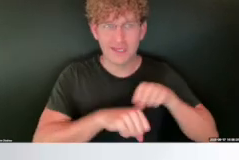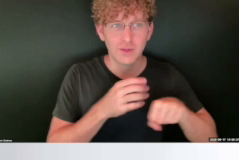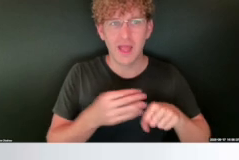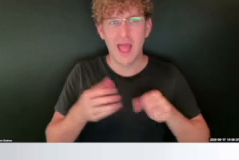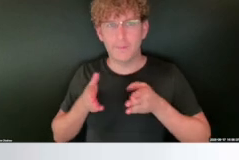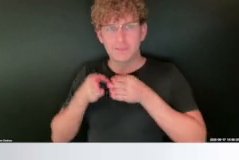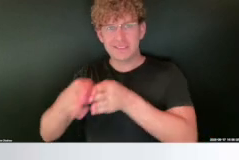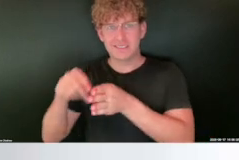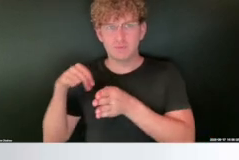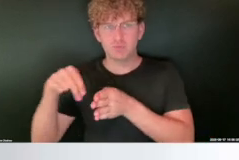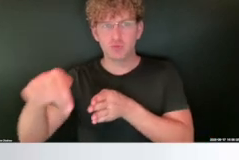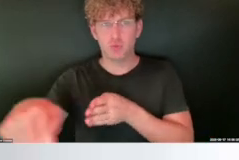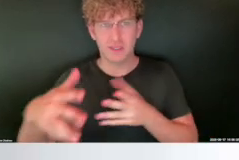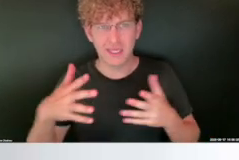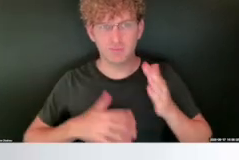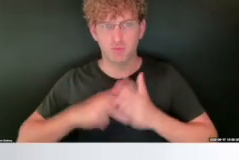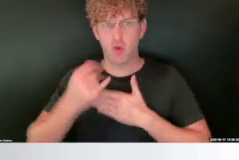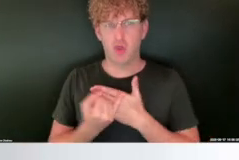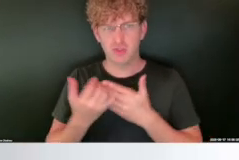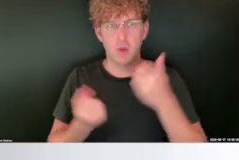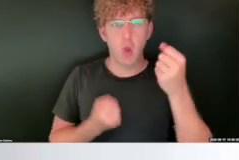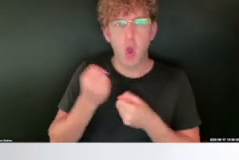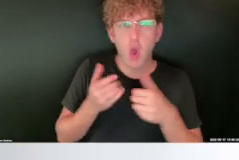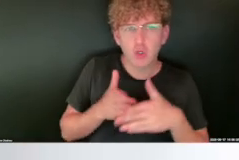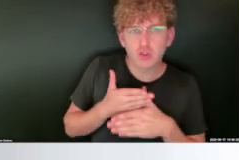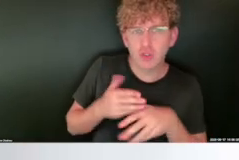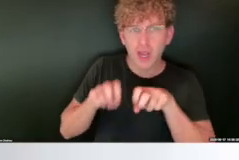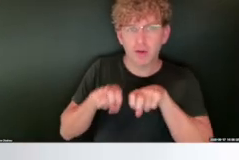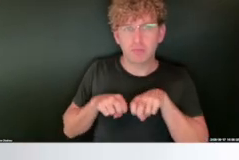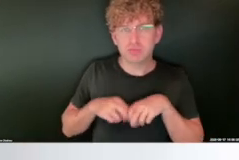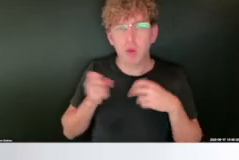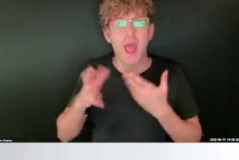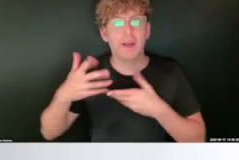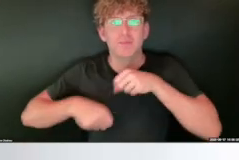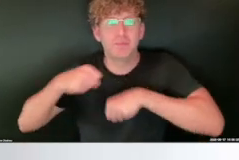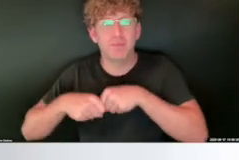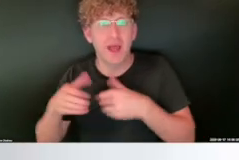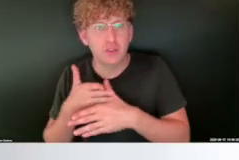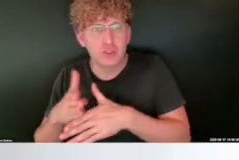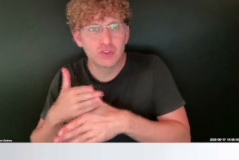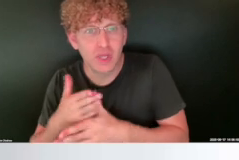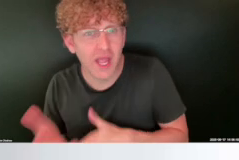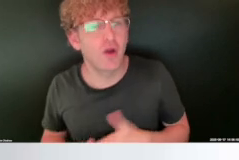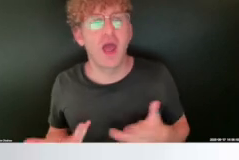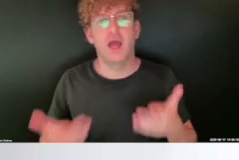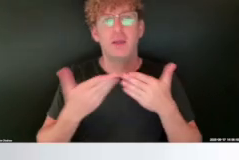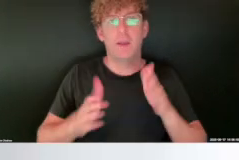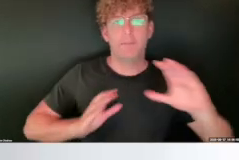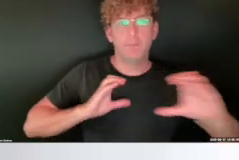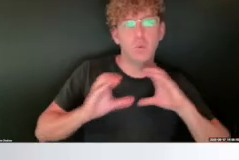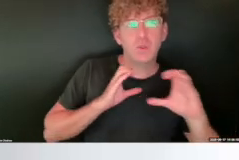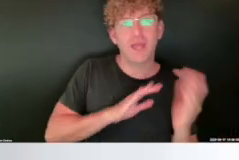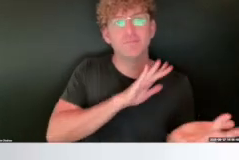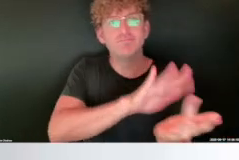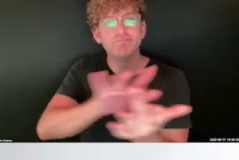broad communication and outreach campaigns like open streets, traffic gardens, and transit ambassadors. Next